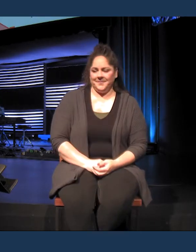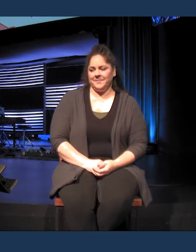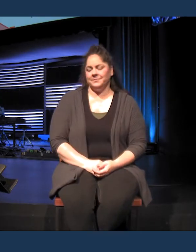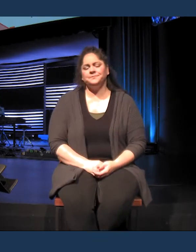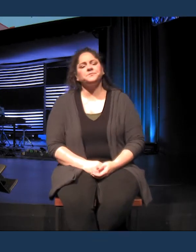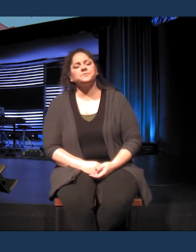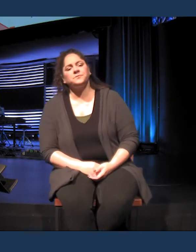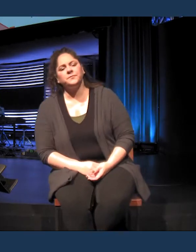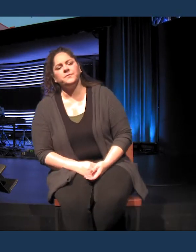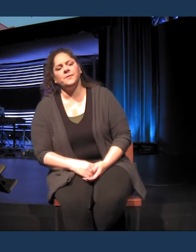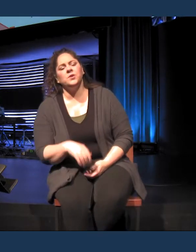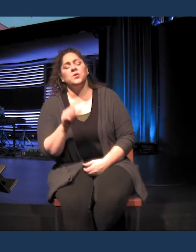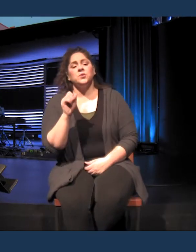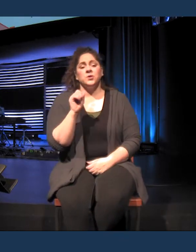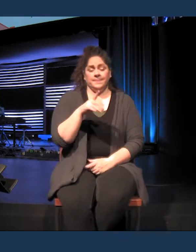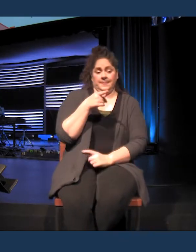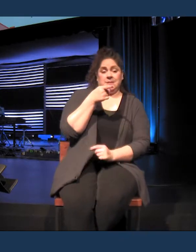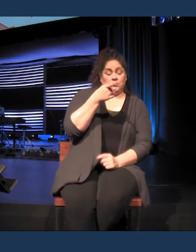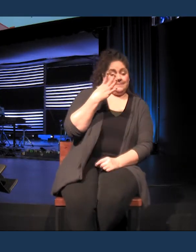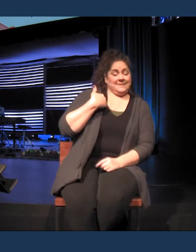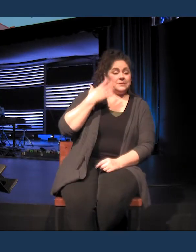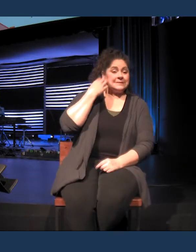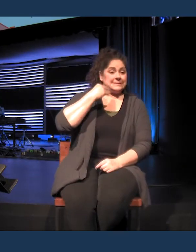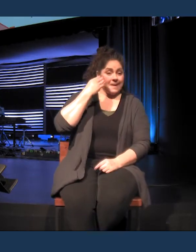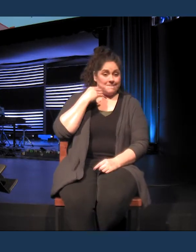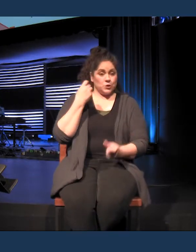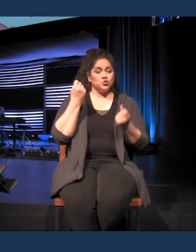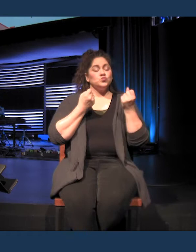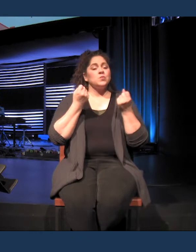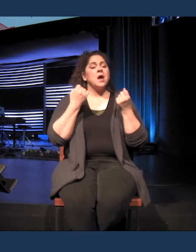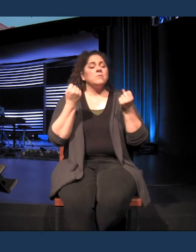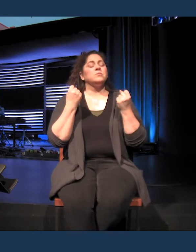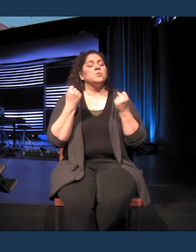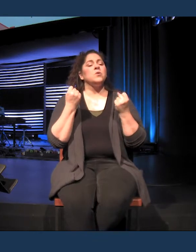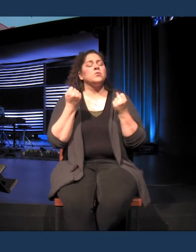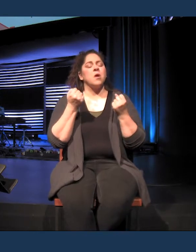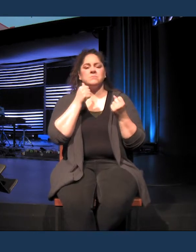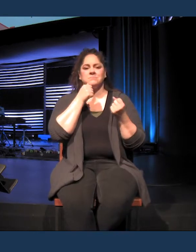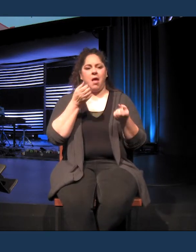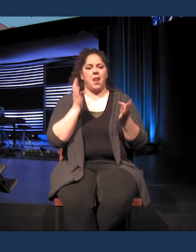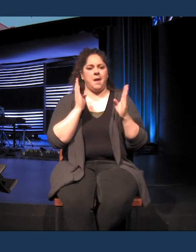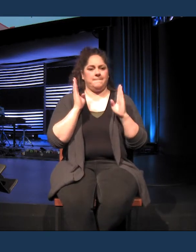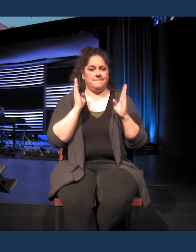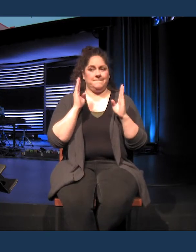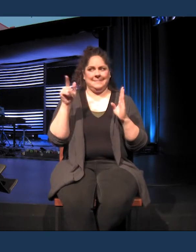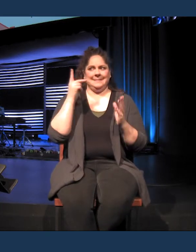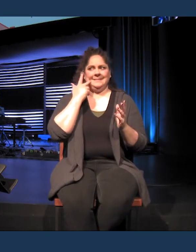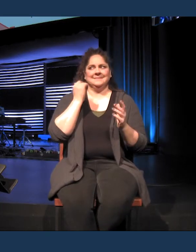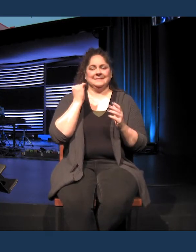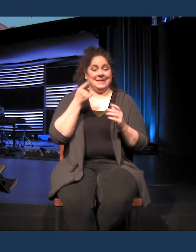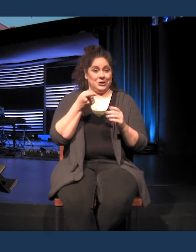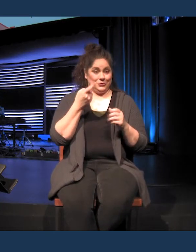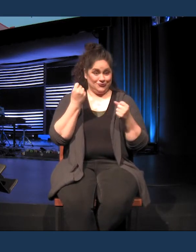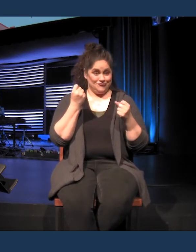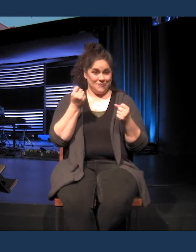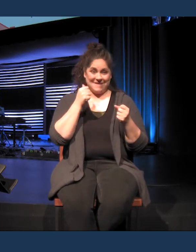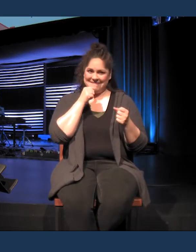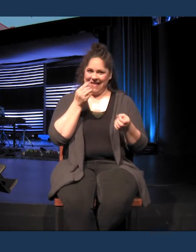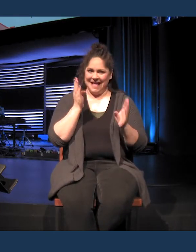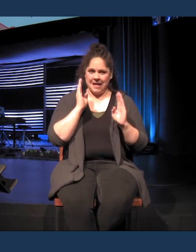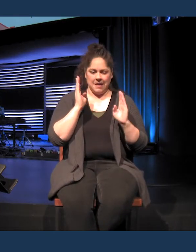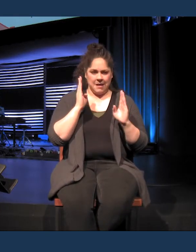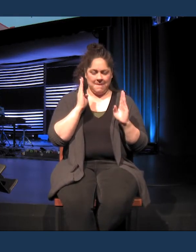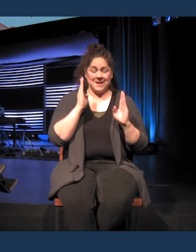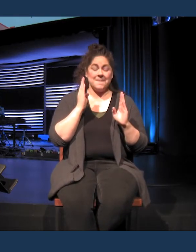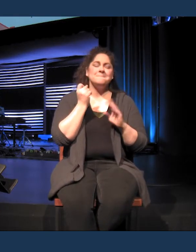you ever driven a car that was out of alignment? Did you ever have that experience?